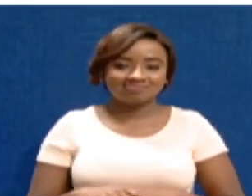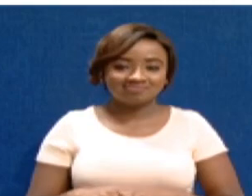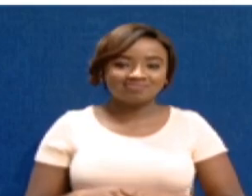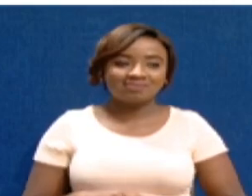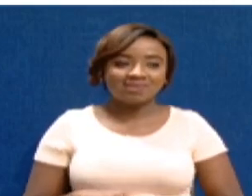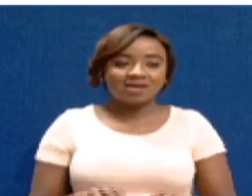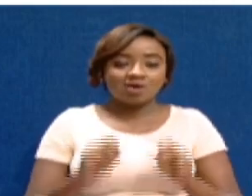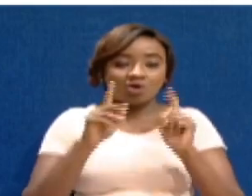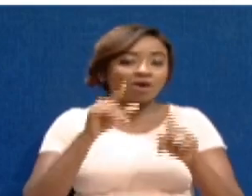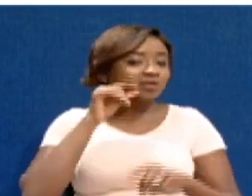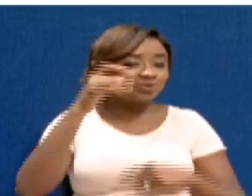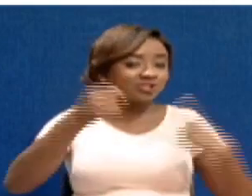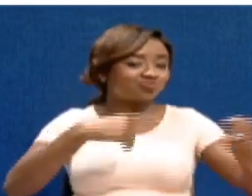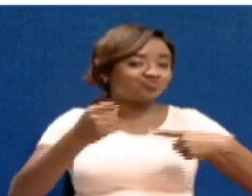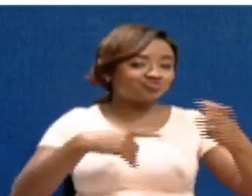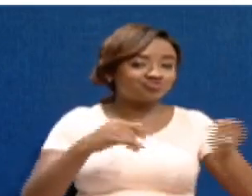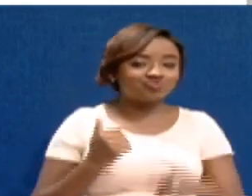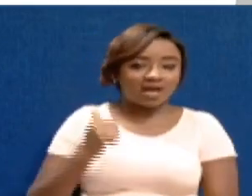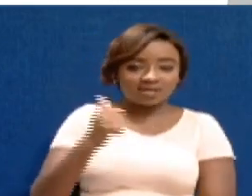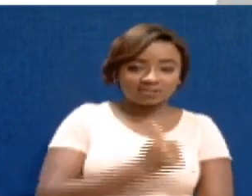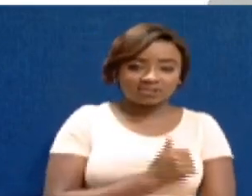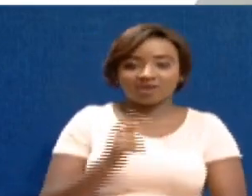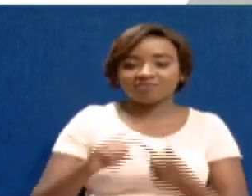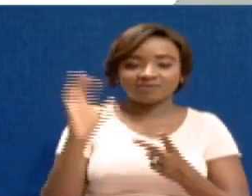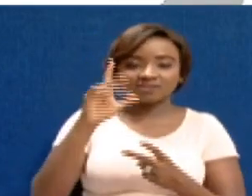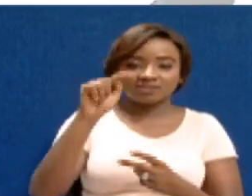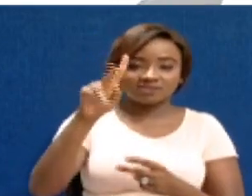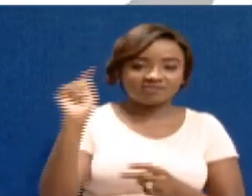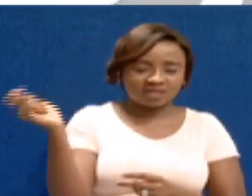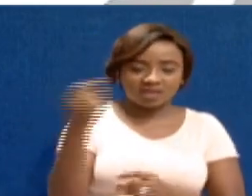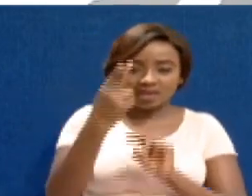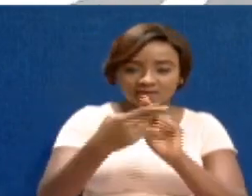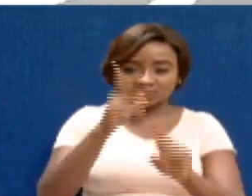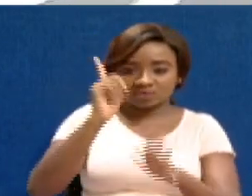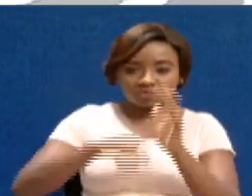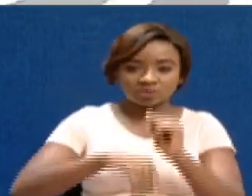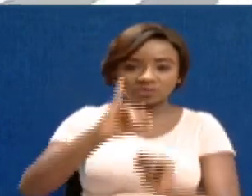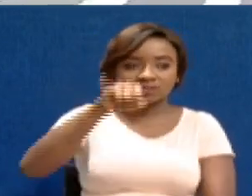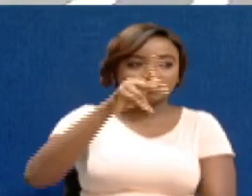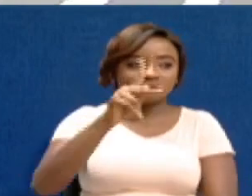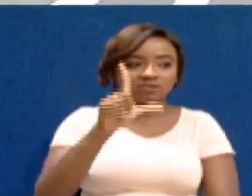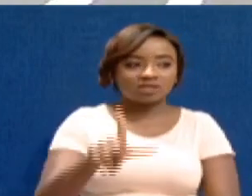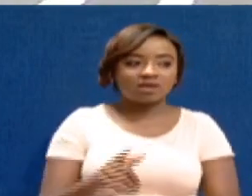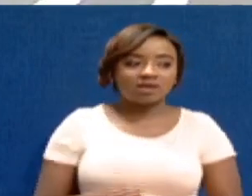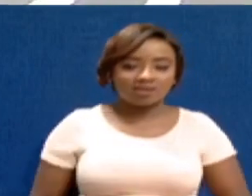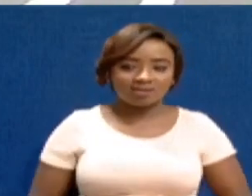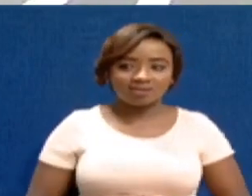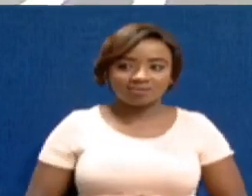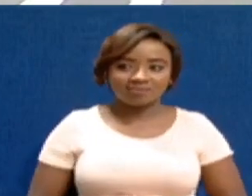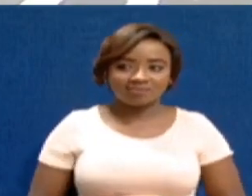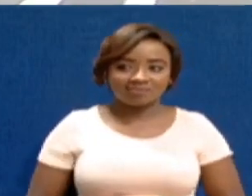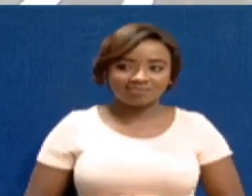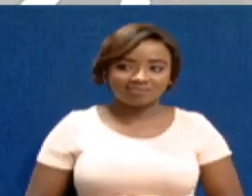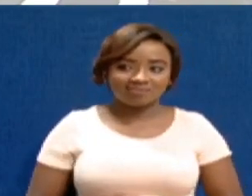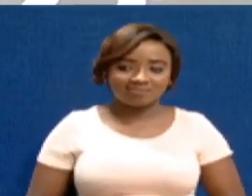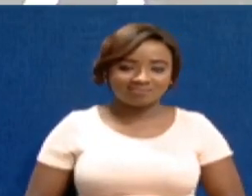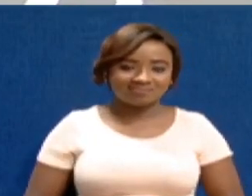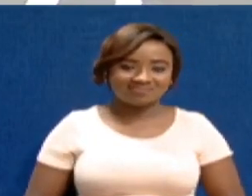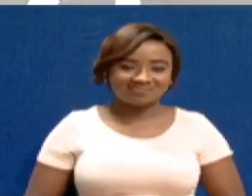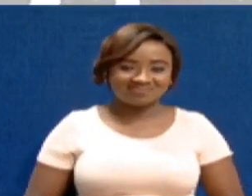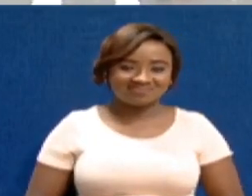the proponents of BBI are entitled to push BBI, we are also entitled, but it can't be that it's their job and only